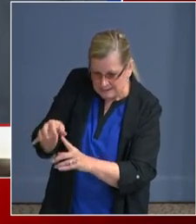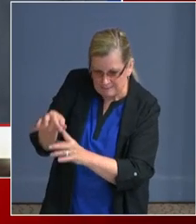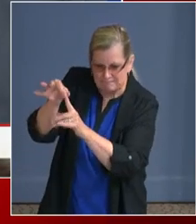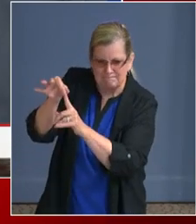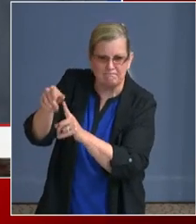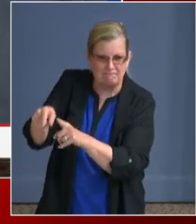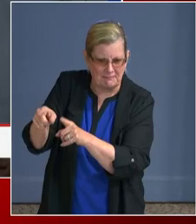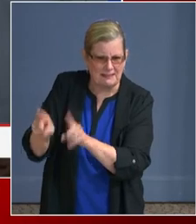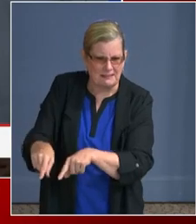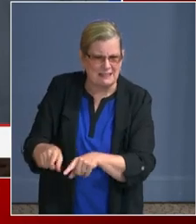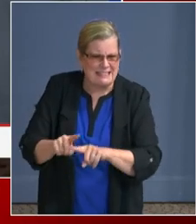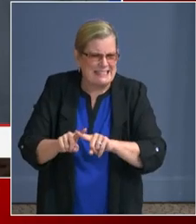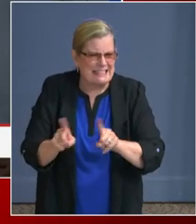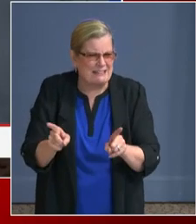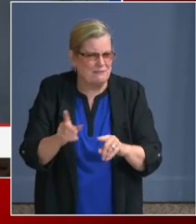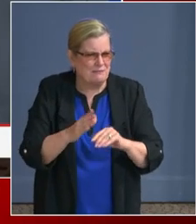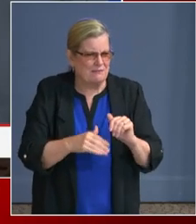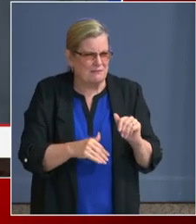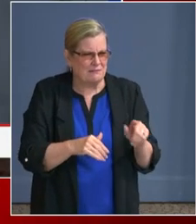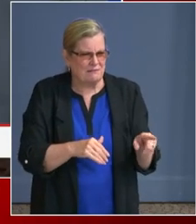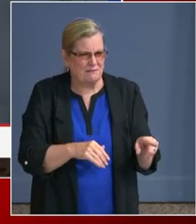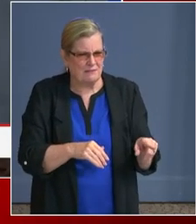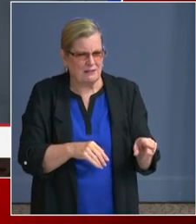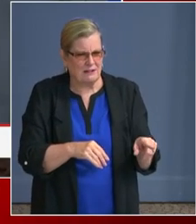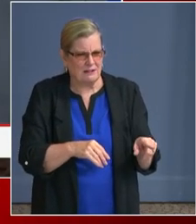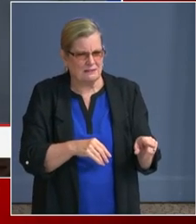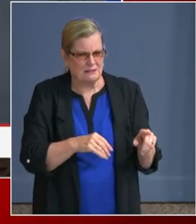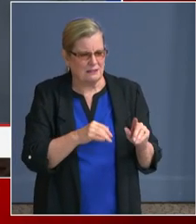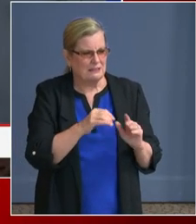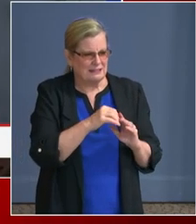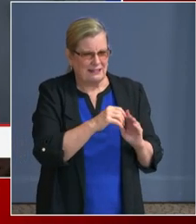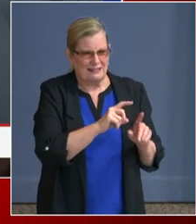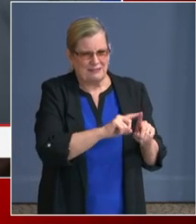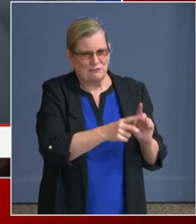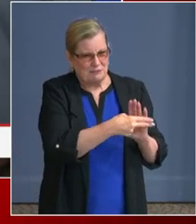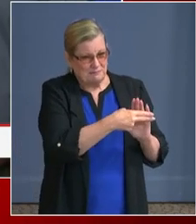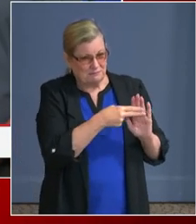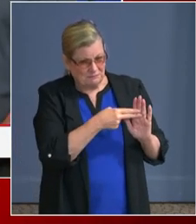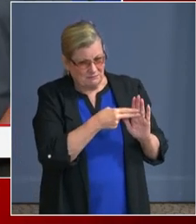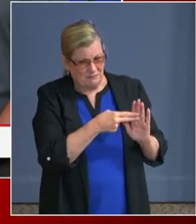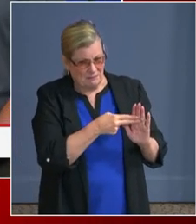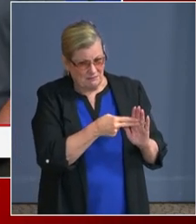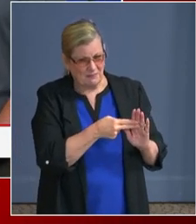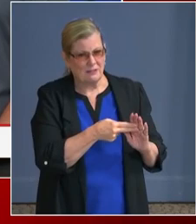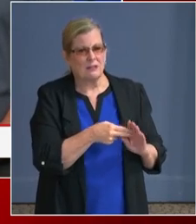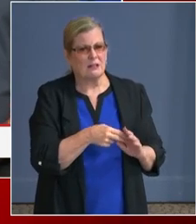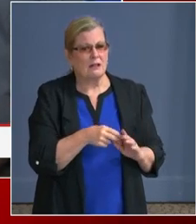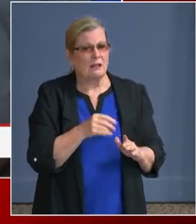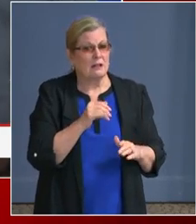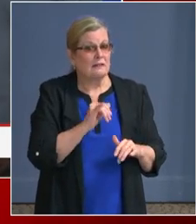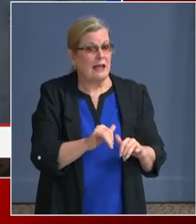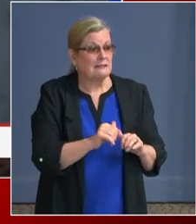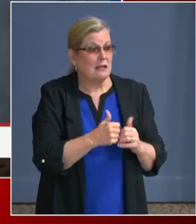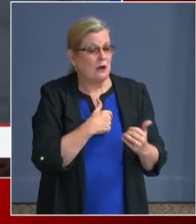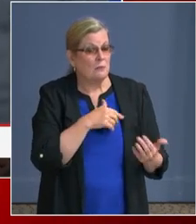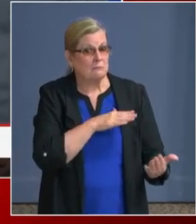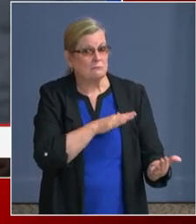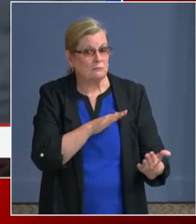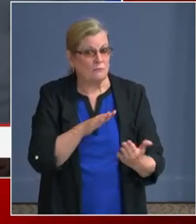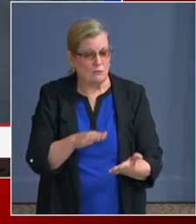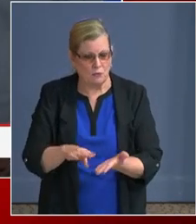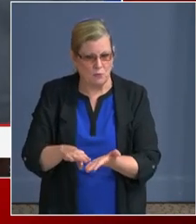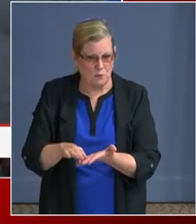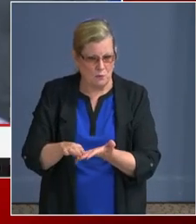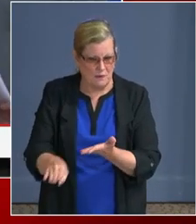may want to consider changes to the whole class. So that's how we approach the waivers, and I'm going